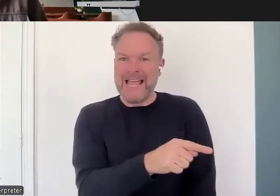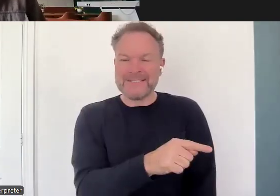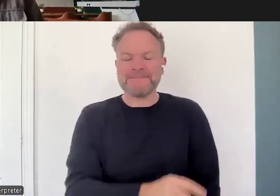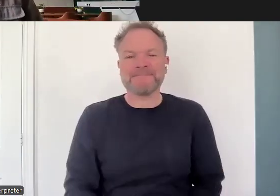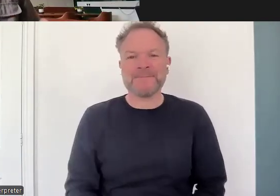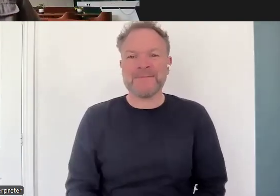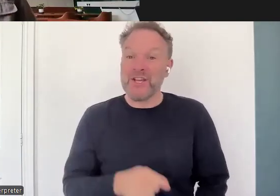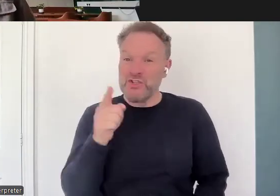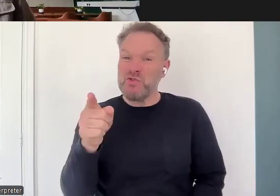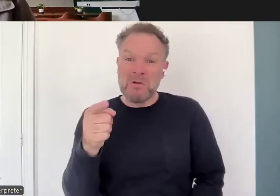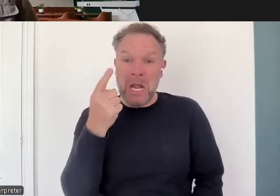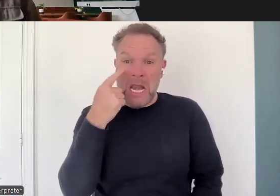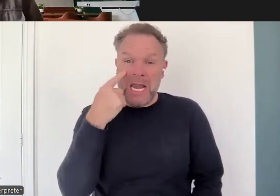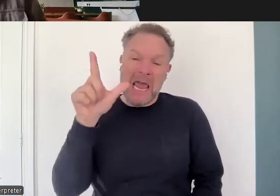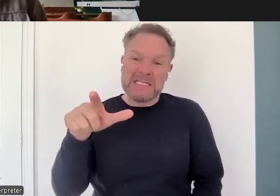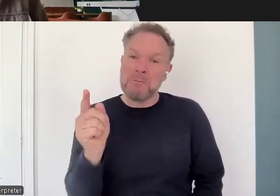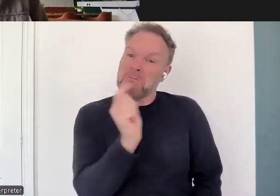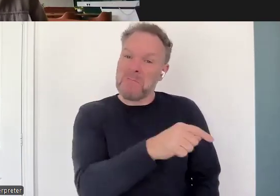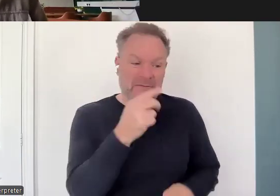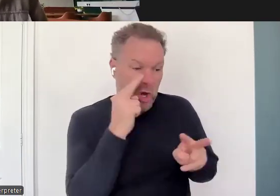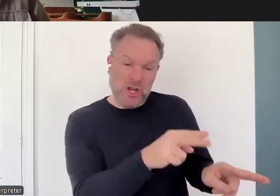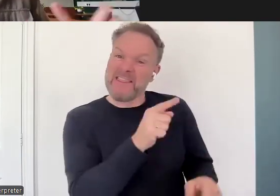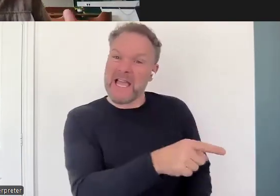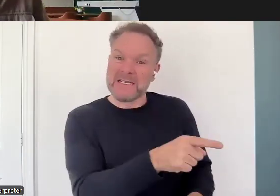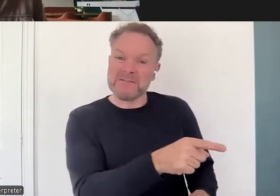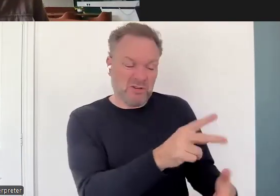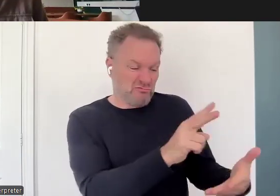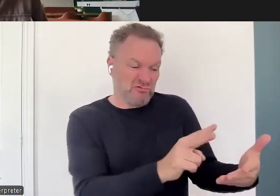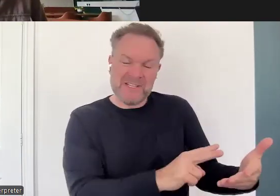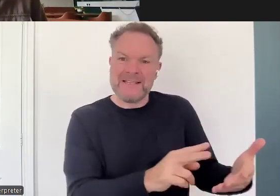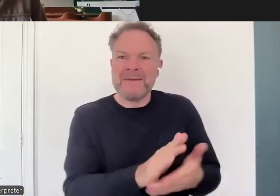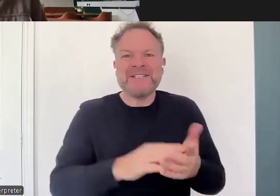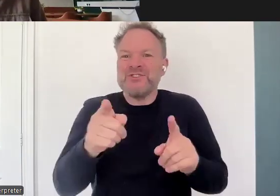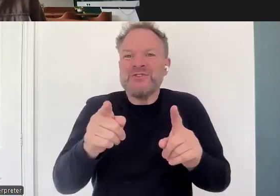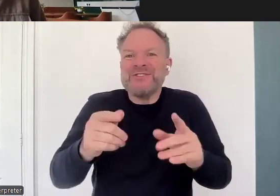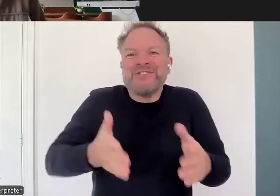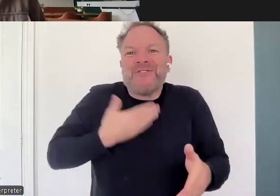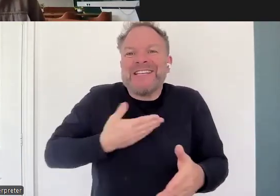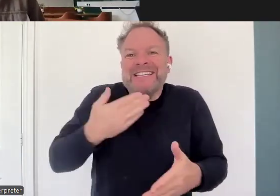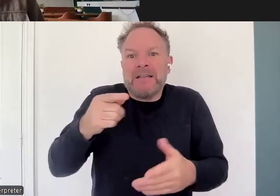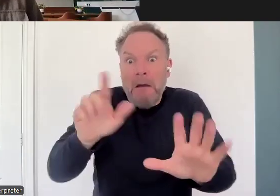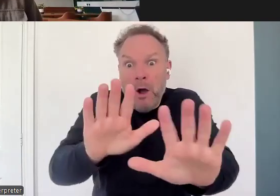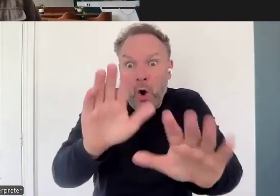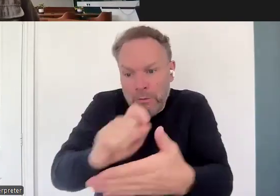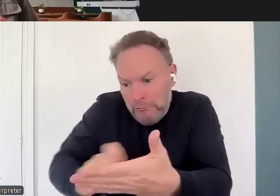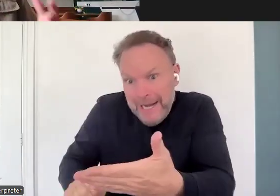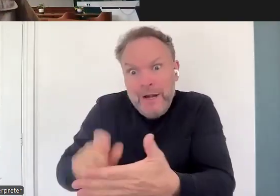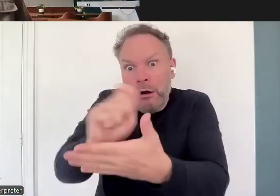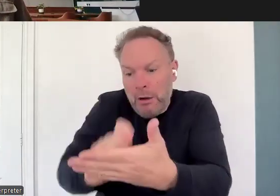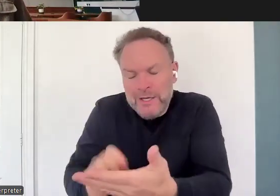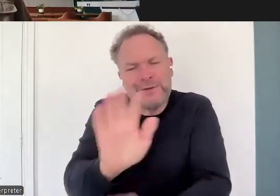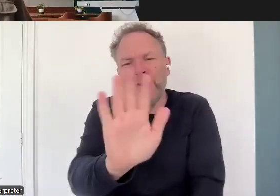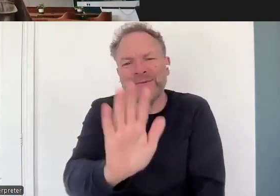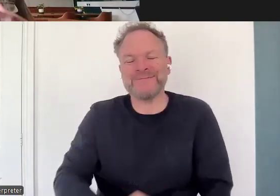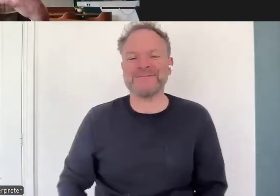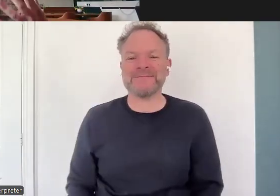aid memoir you can go back to rather than feeling the need to be scribbling notes down as I'm talking today. But